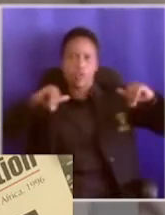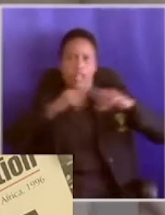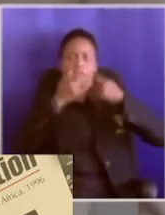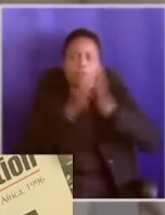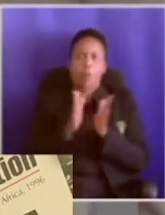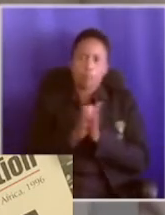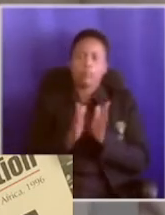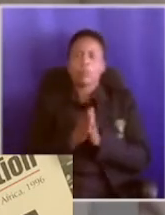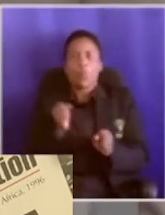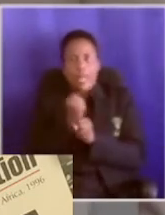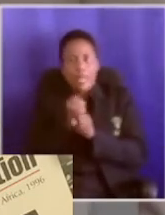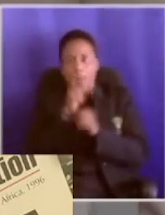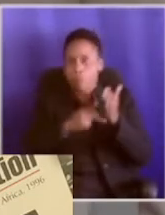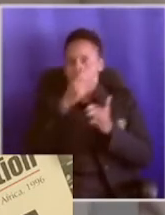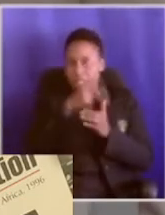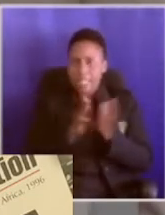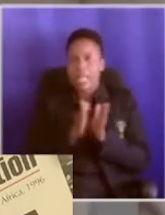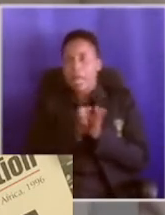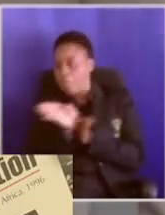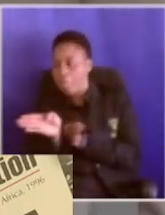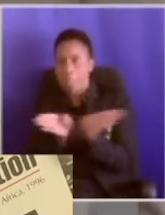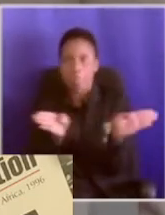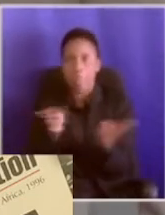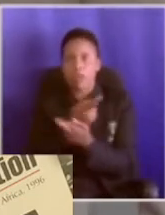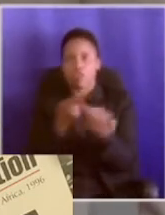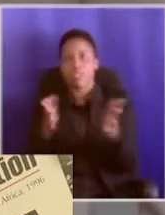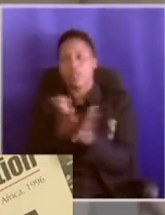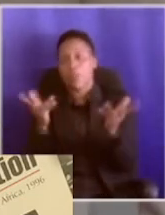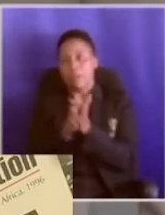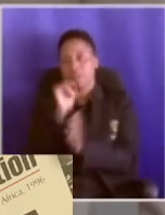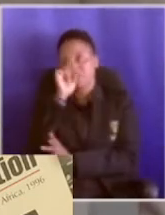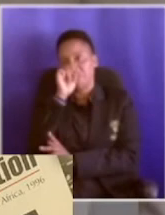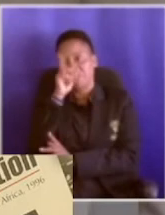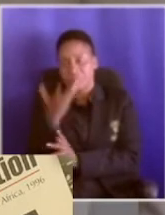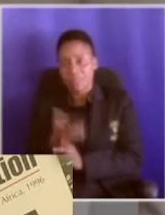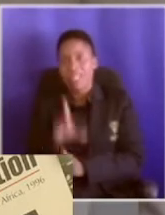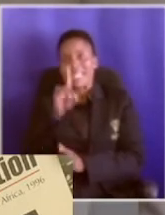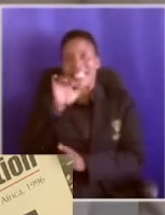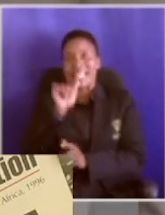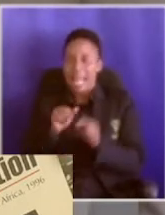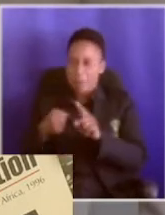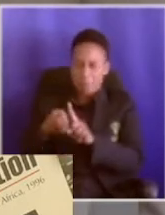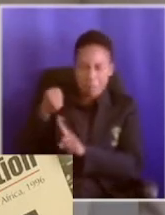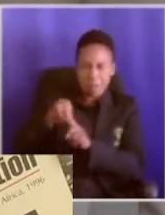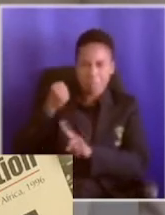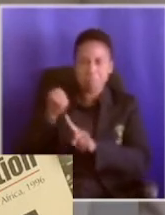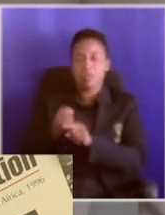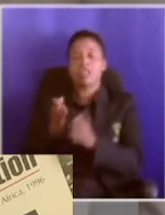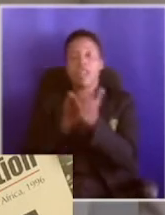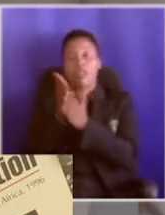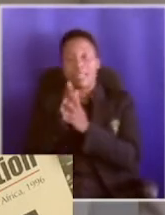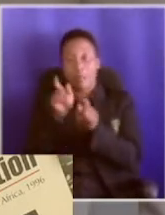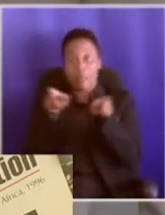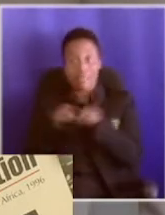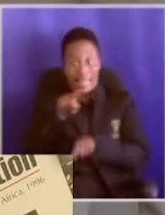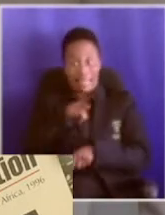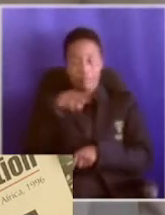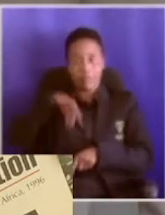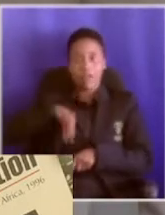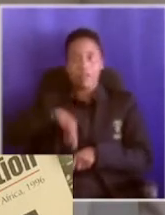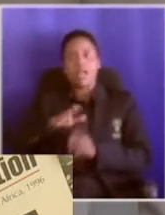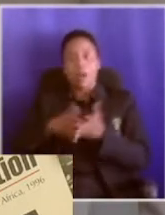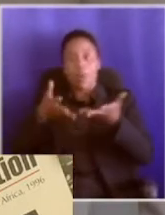corruption and channeling of resources to the elite. The DA fought for the rights of these beneficiaries in Parliament,